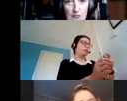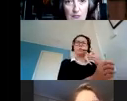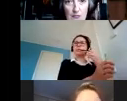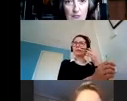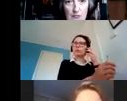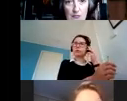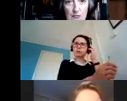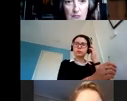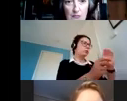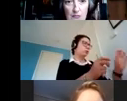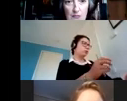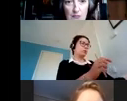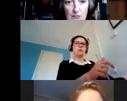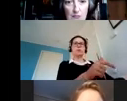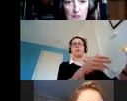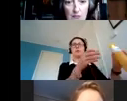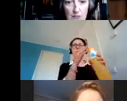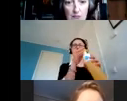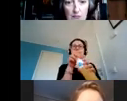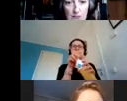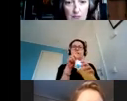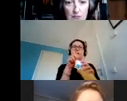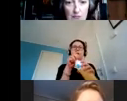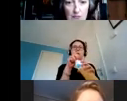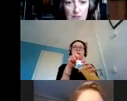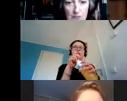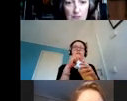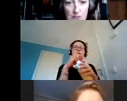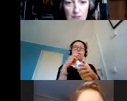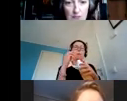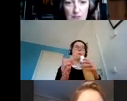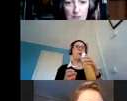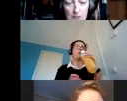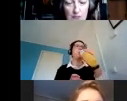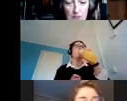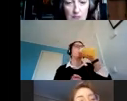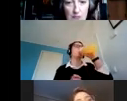As the main points that I have heard today